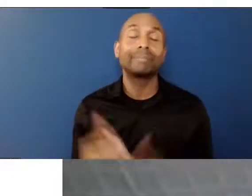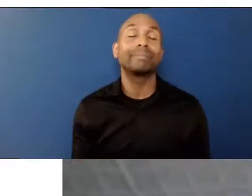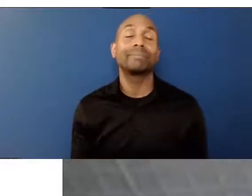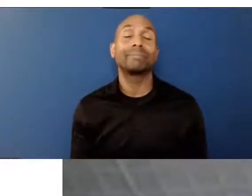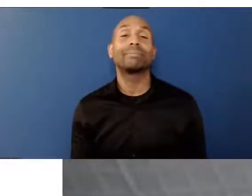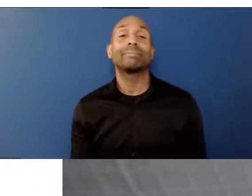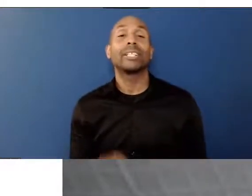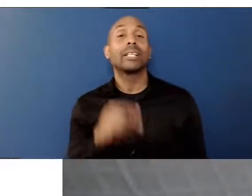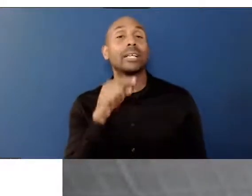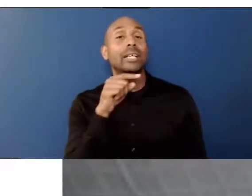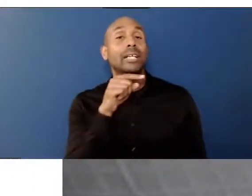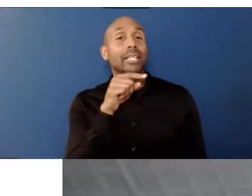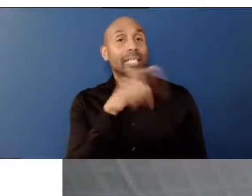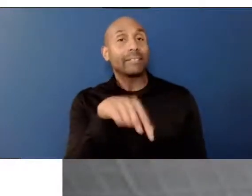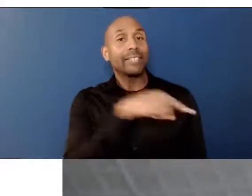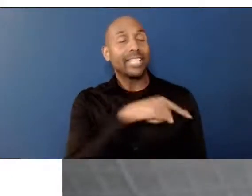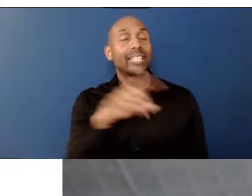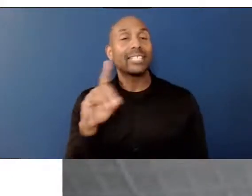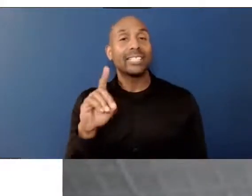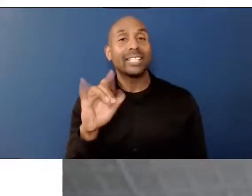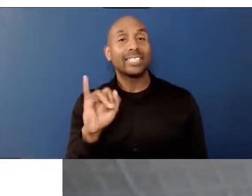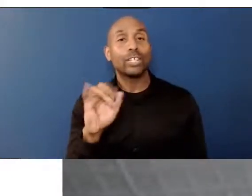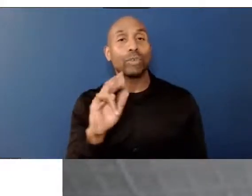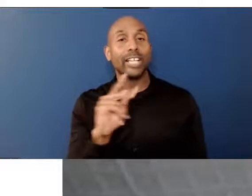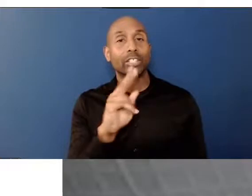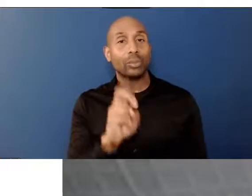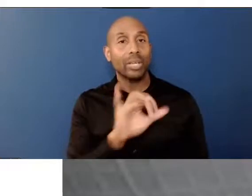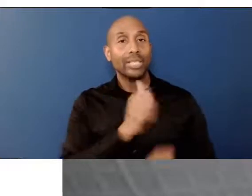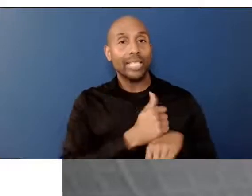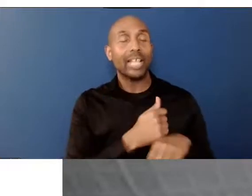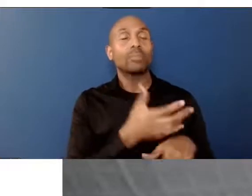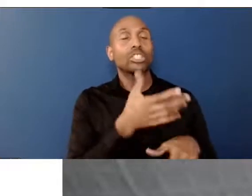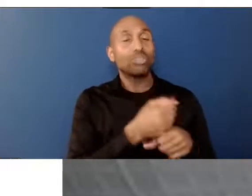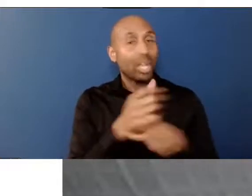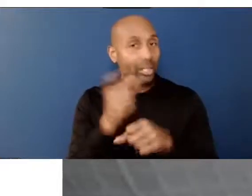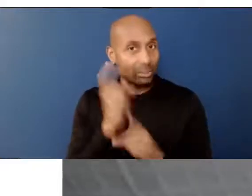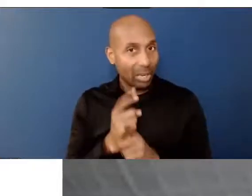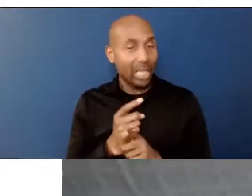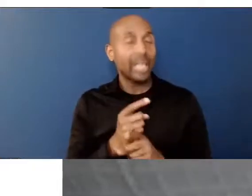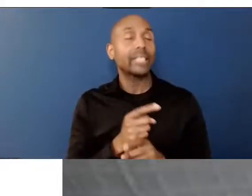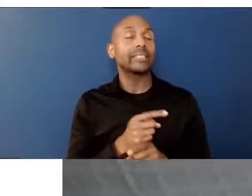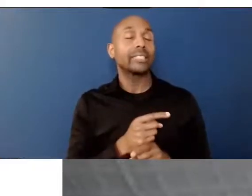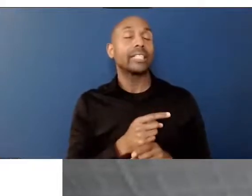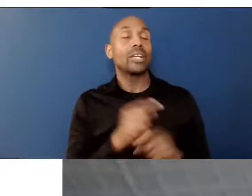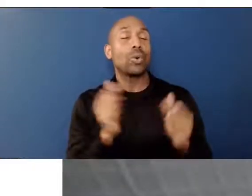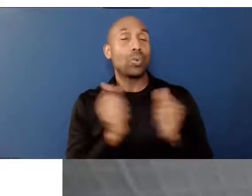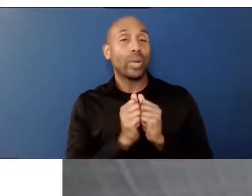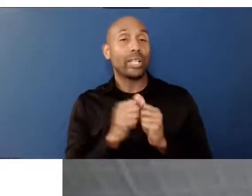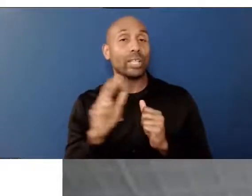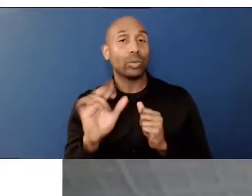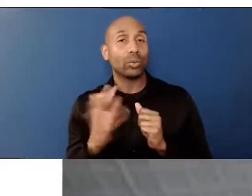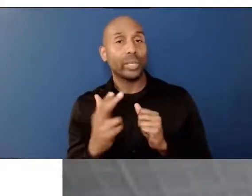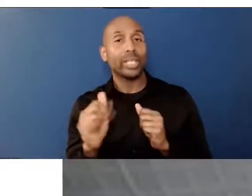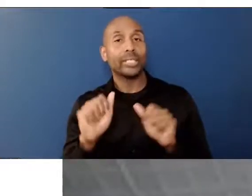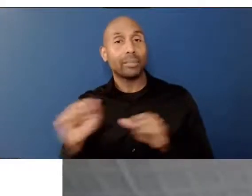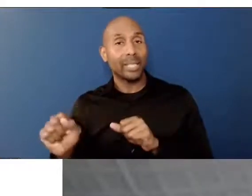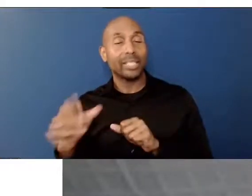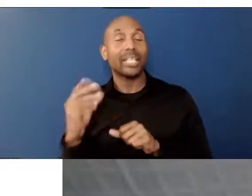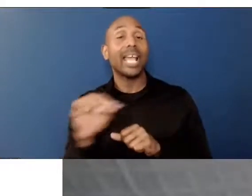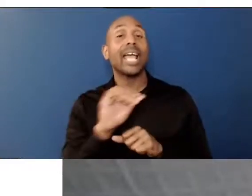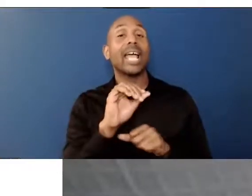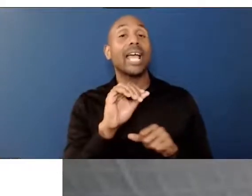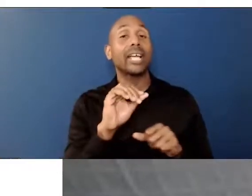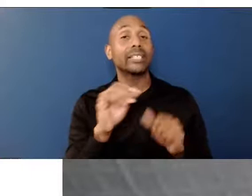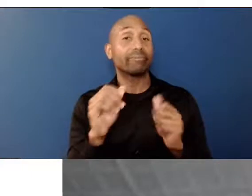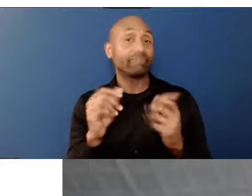people with disabilities in the province of Nova Scotia, and as reachAbility does with our clients, you get a lot of inquiries, and